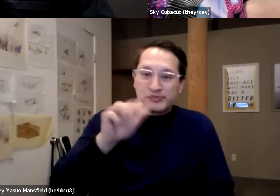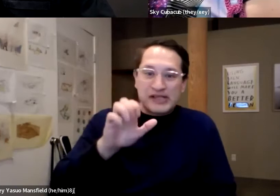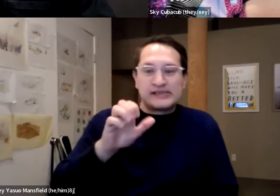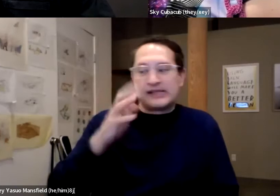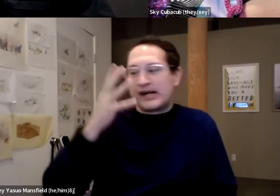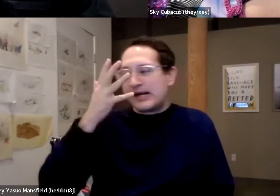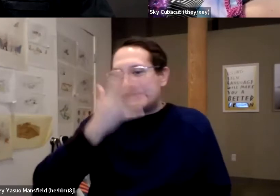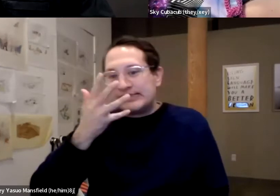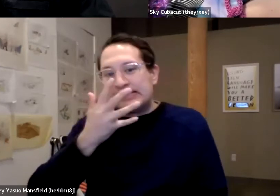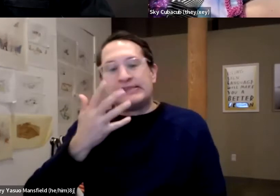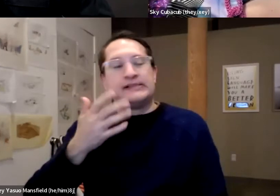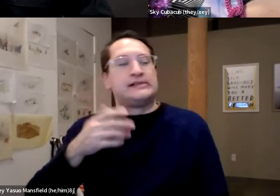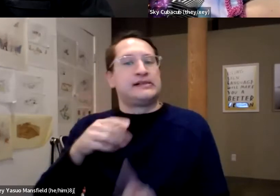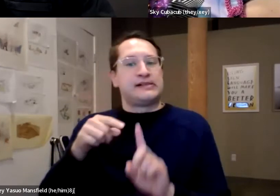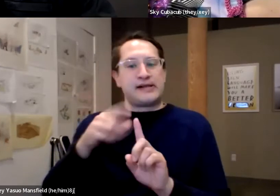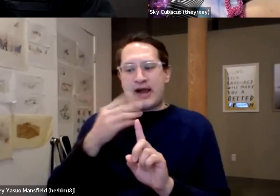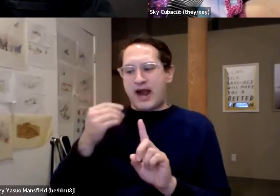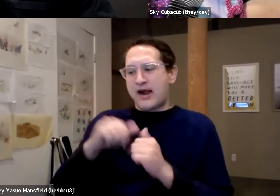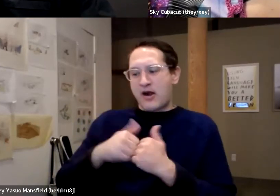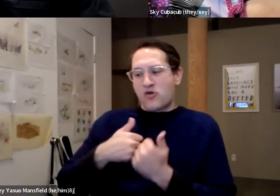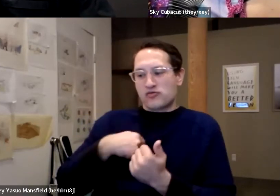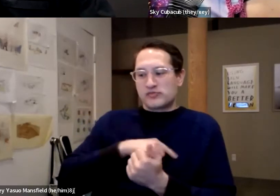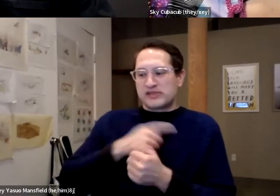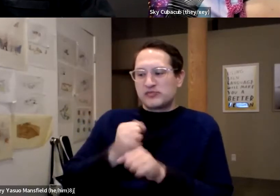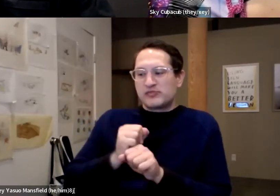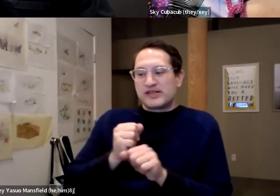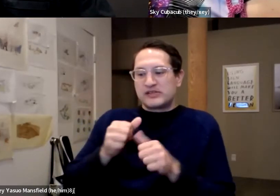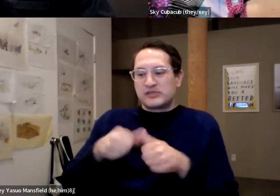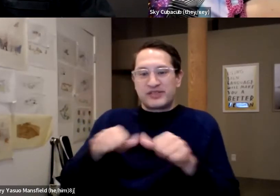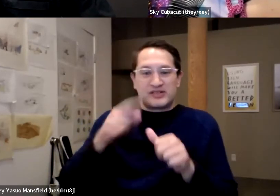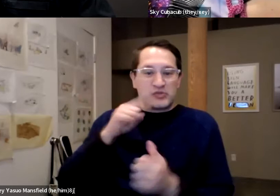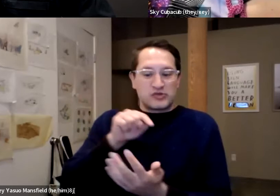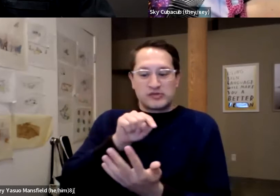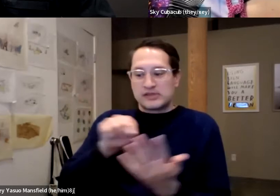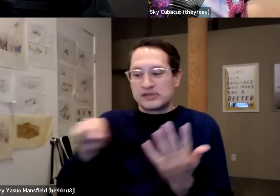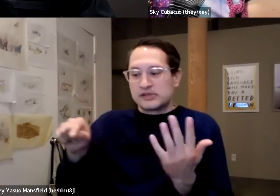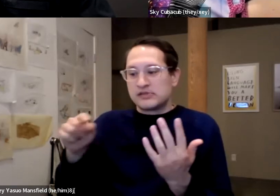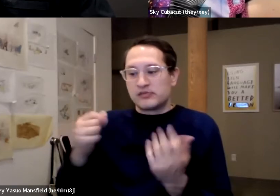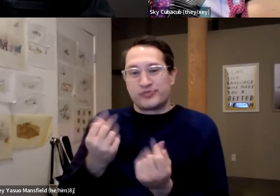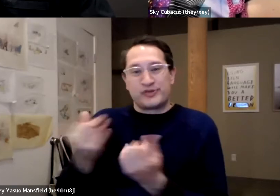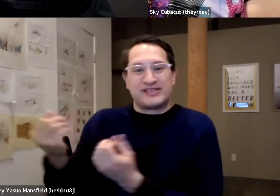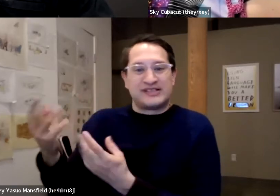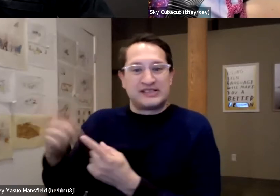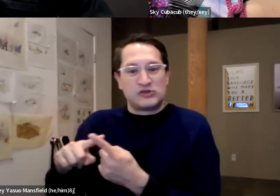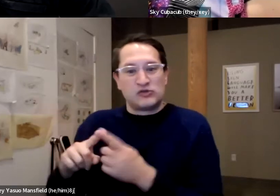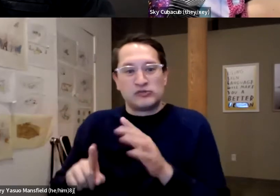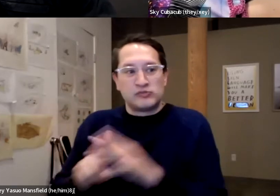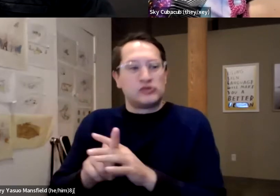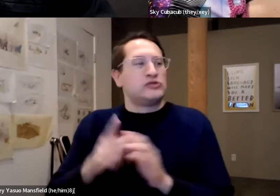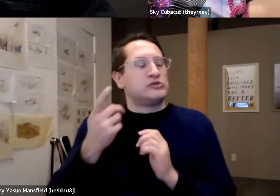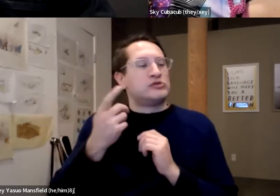how we think about space, aesthetics, and then how we create a space for